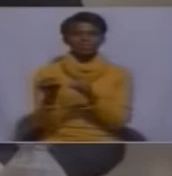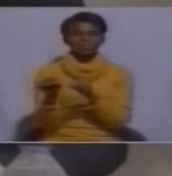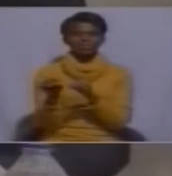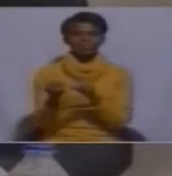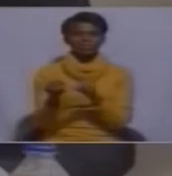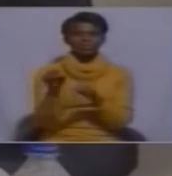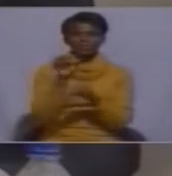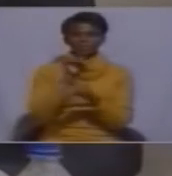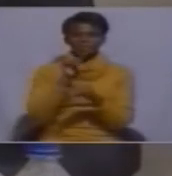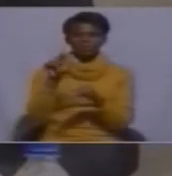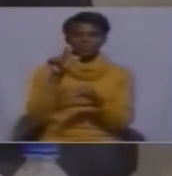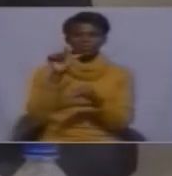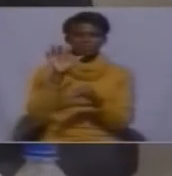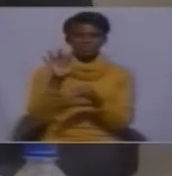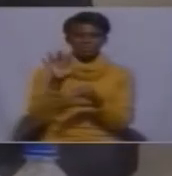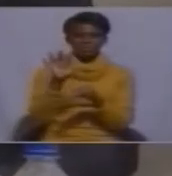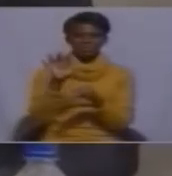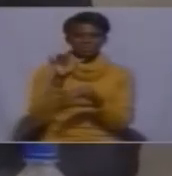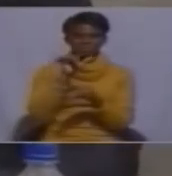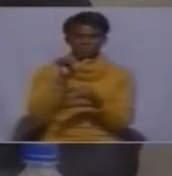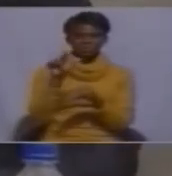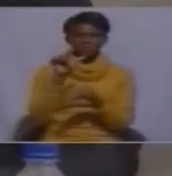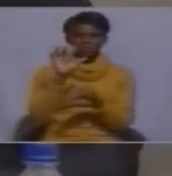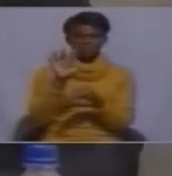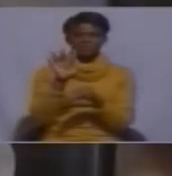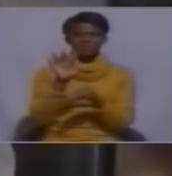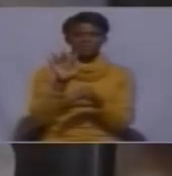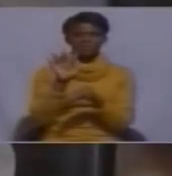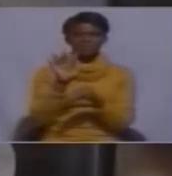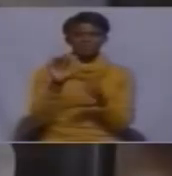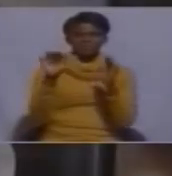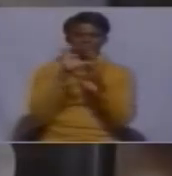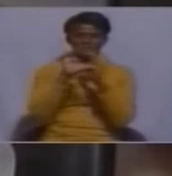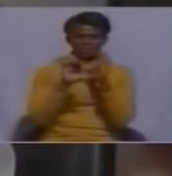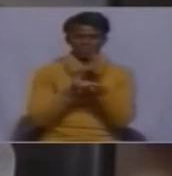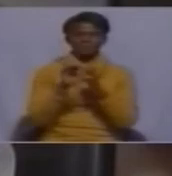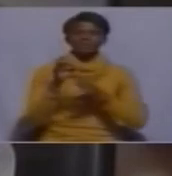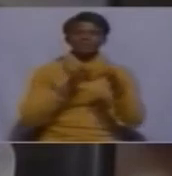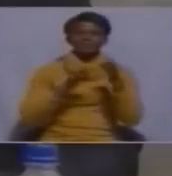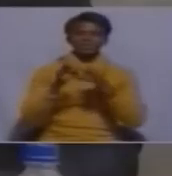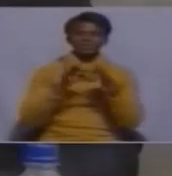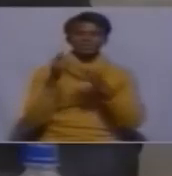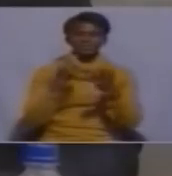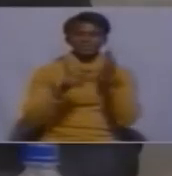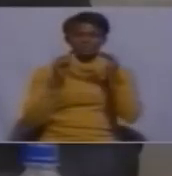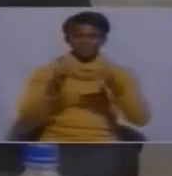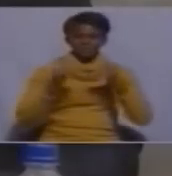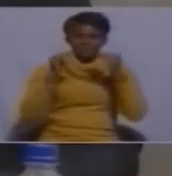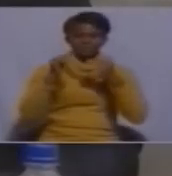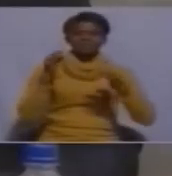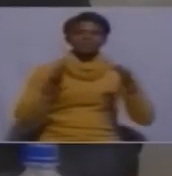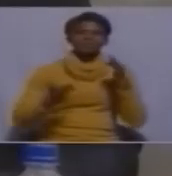Article 25, Article 25 of the Constitution states that the Supreme Court is